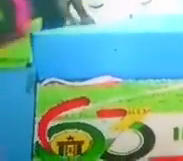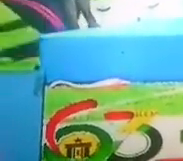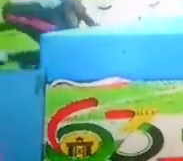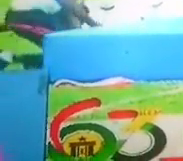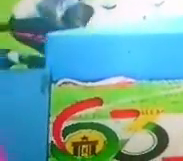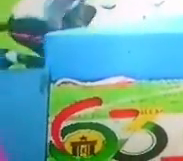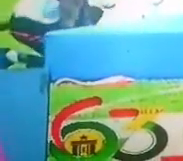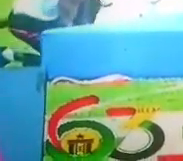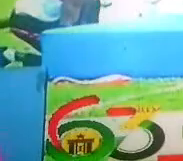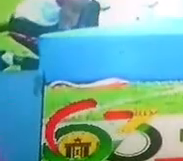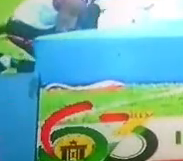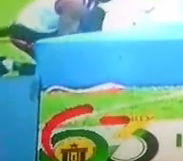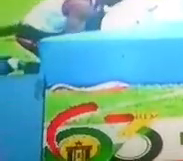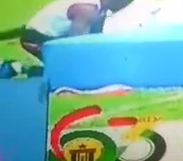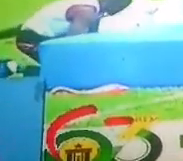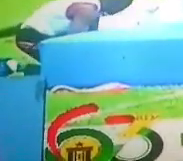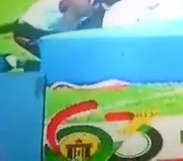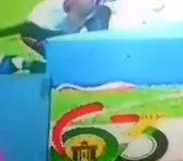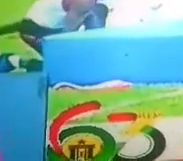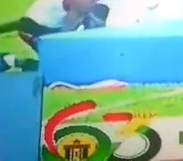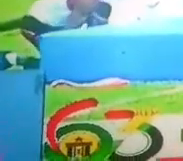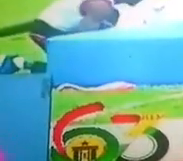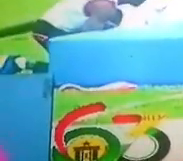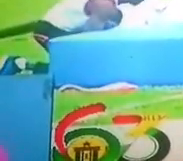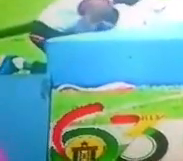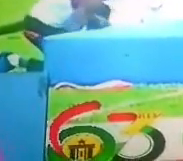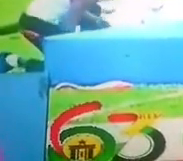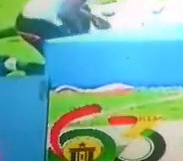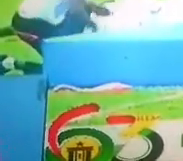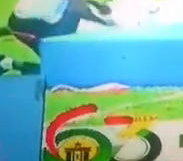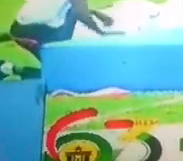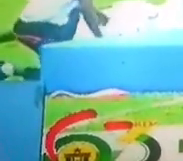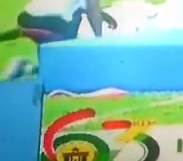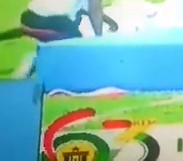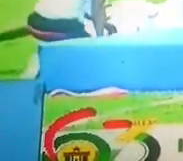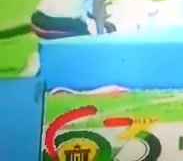drink. But we'll try to give you as much as we can.